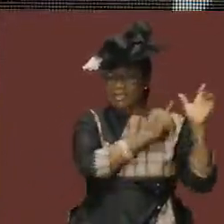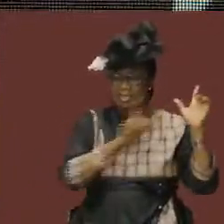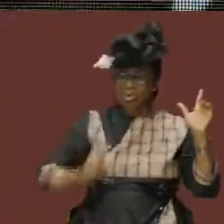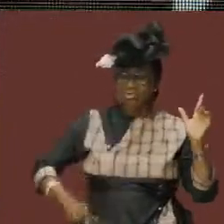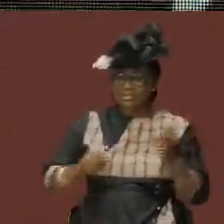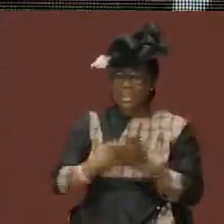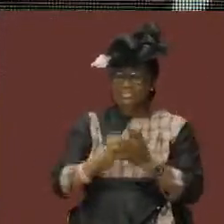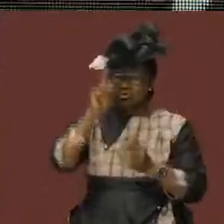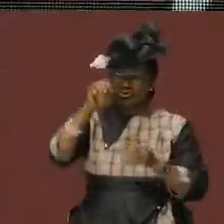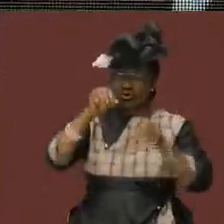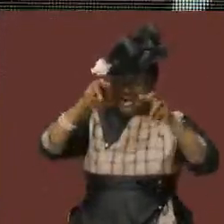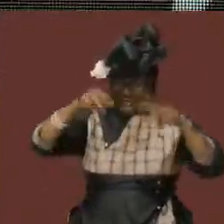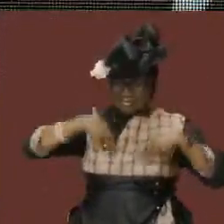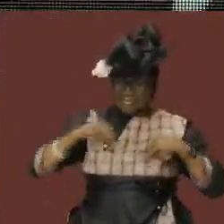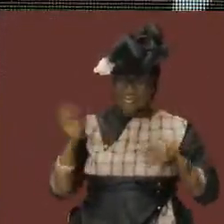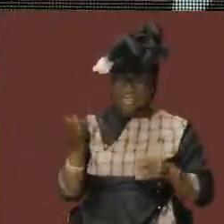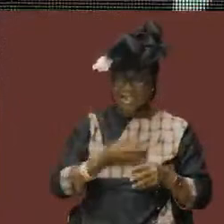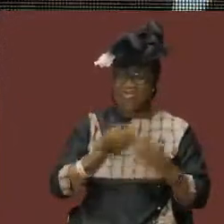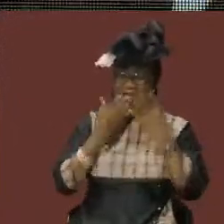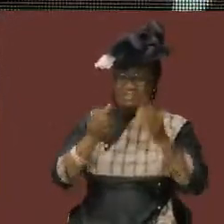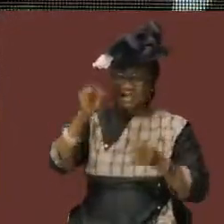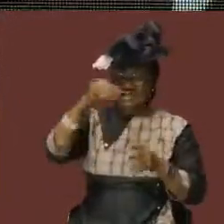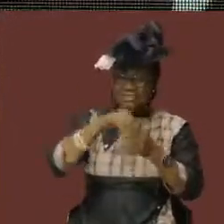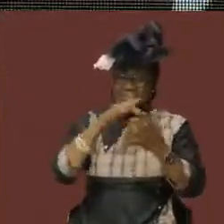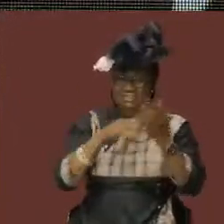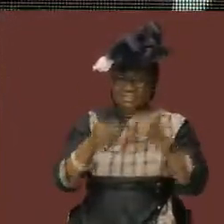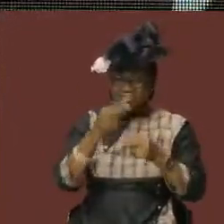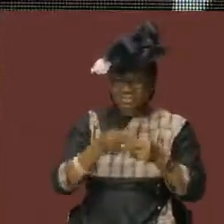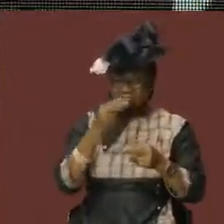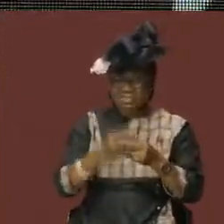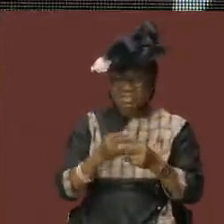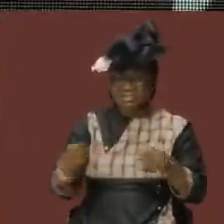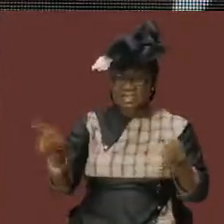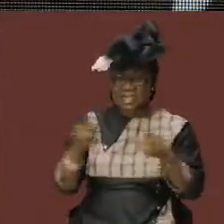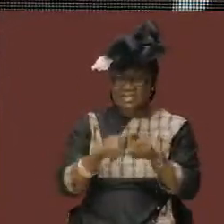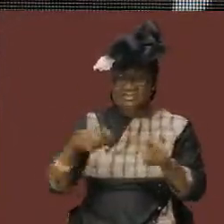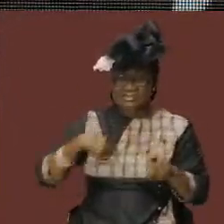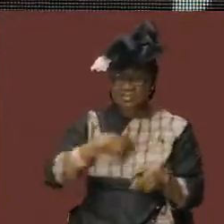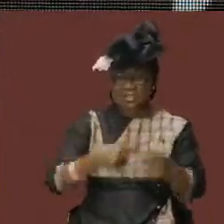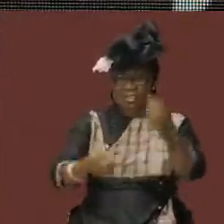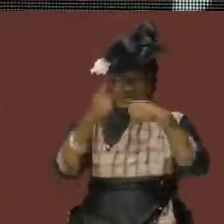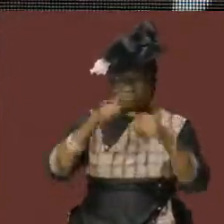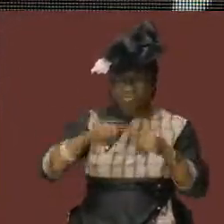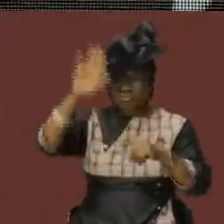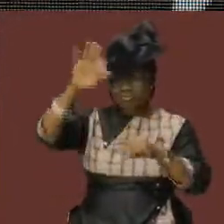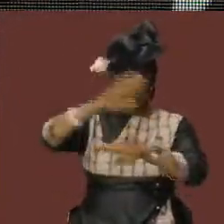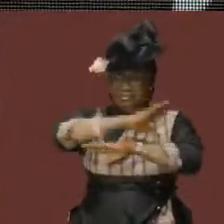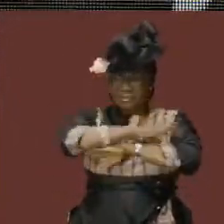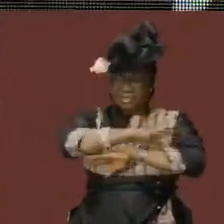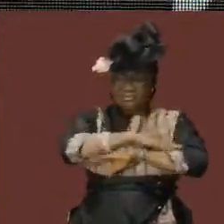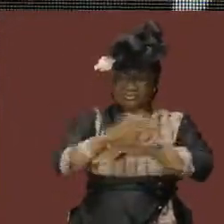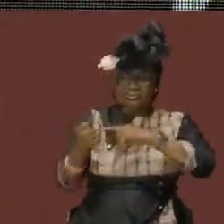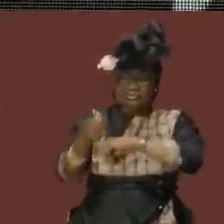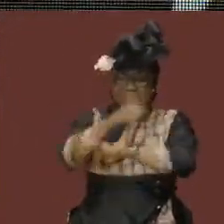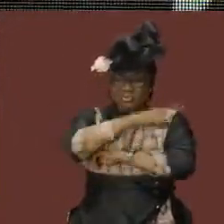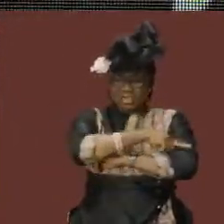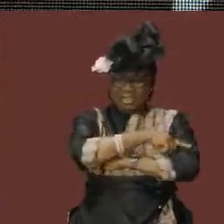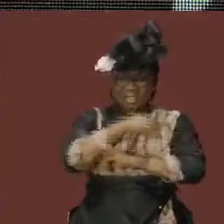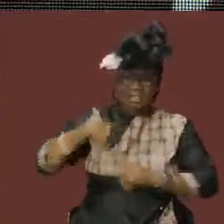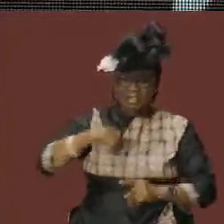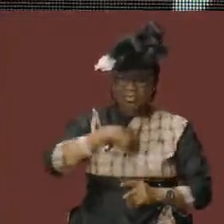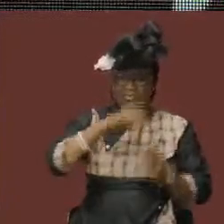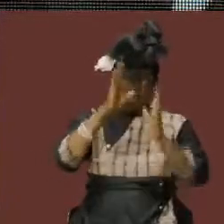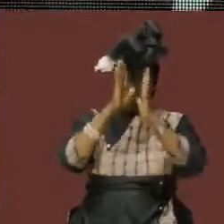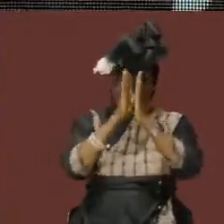Jesus' name. And as we approach your table today, we pray that